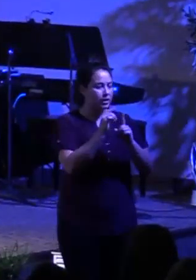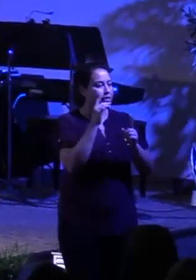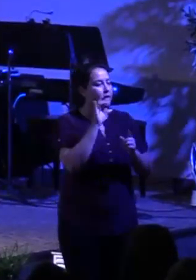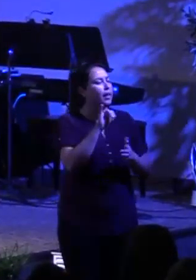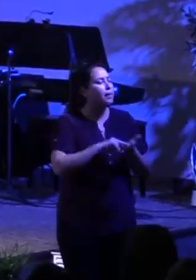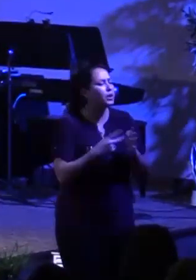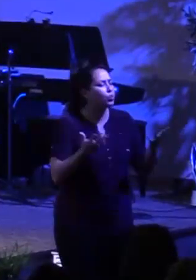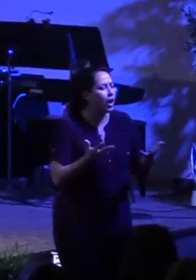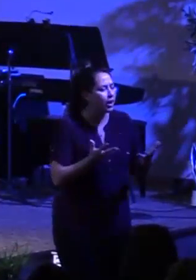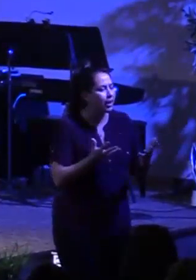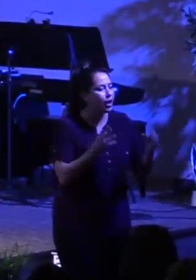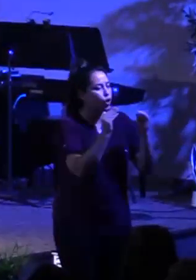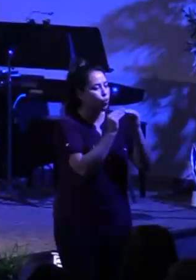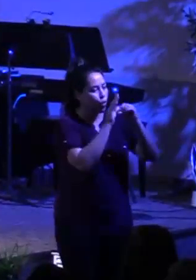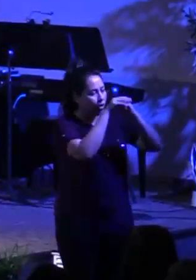more metacognitive.